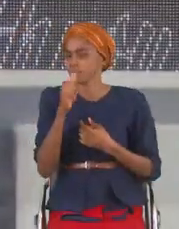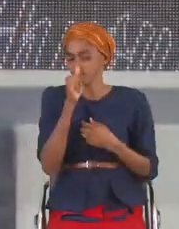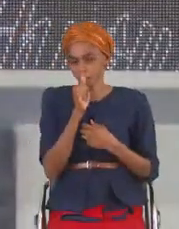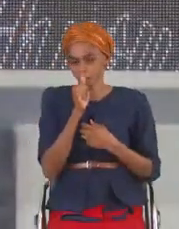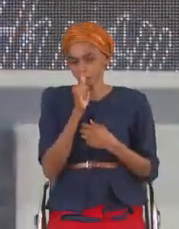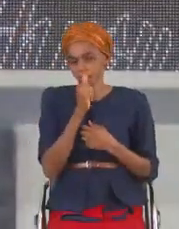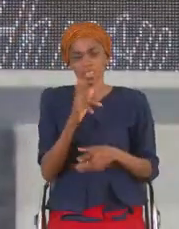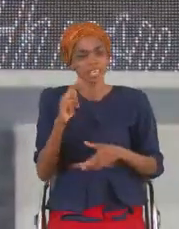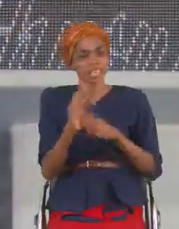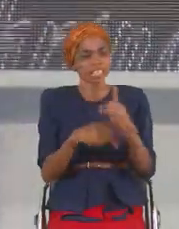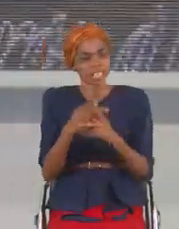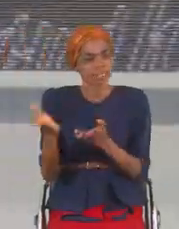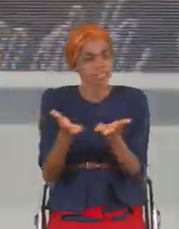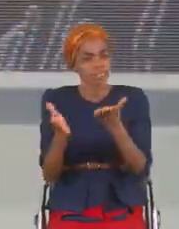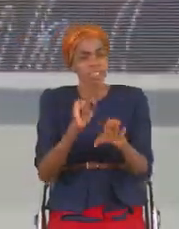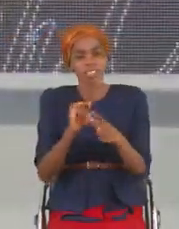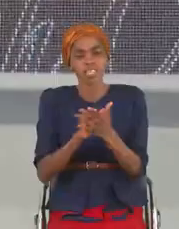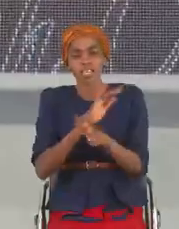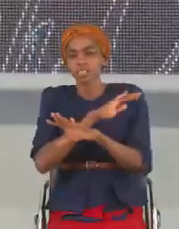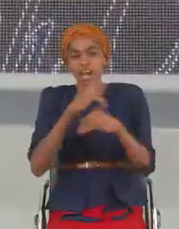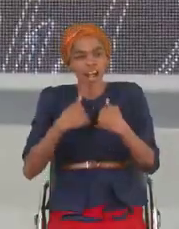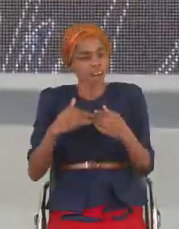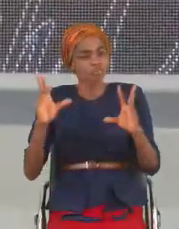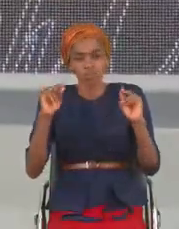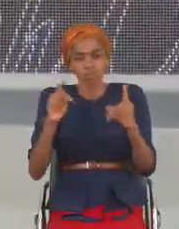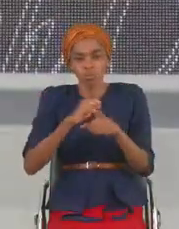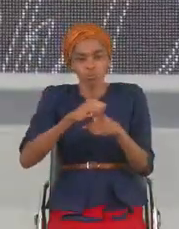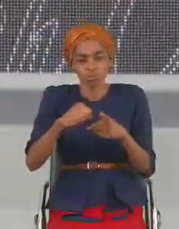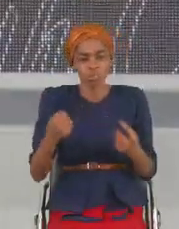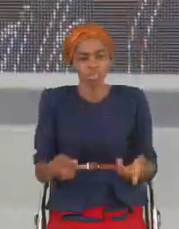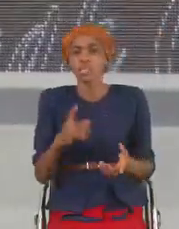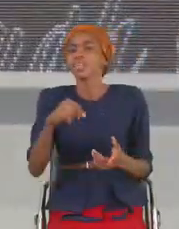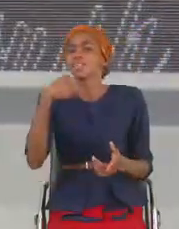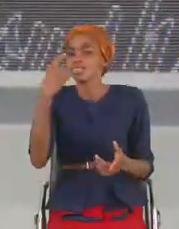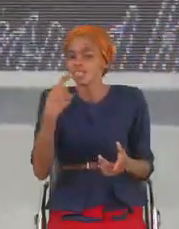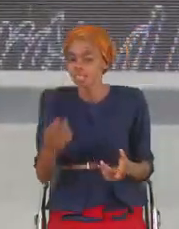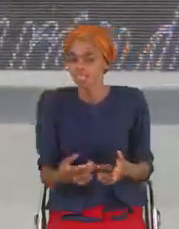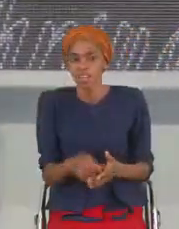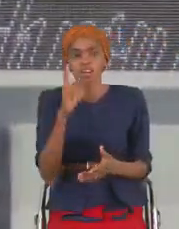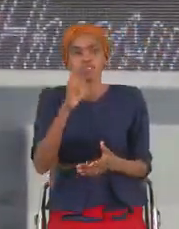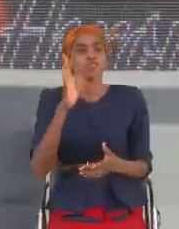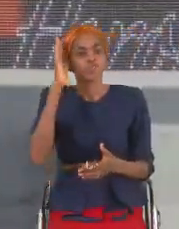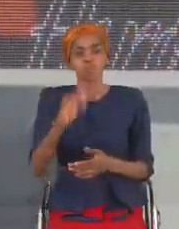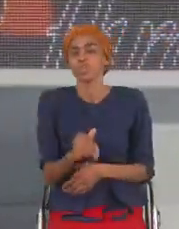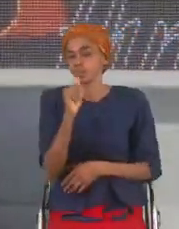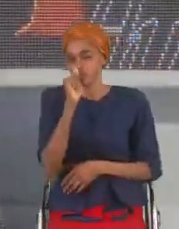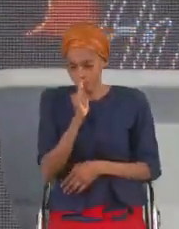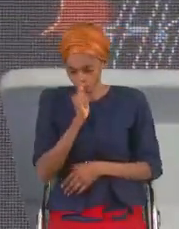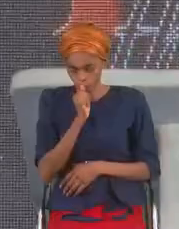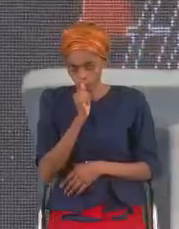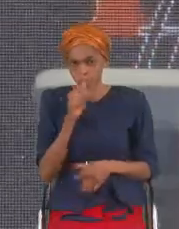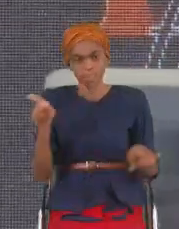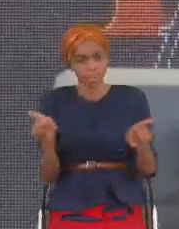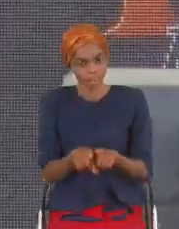a kind of service that has no training. It says you will persevere